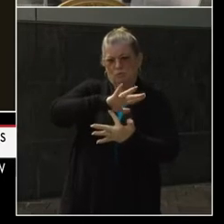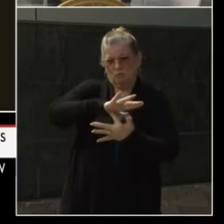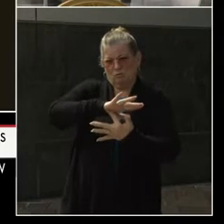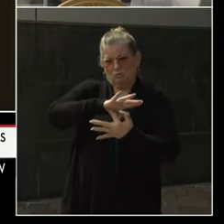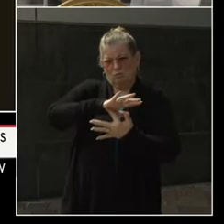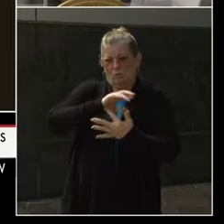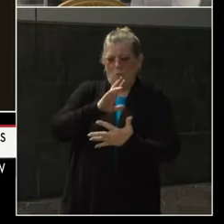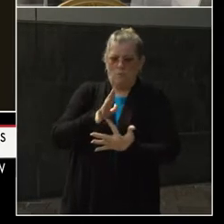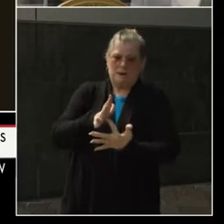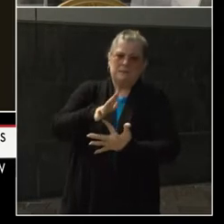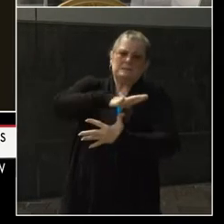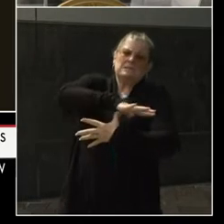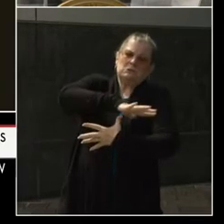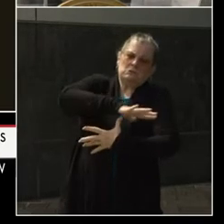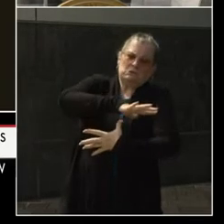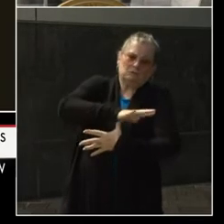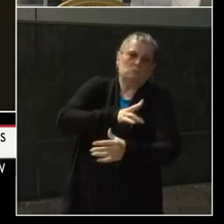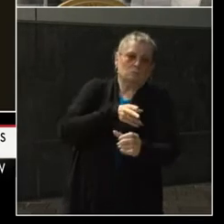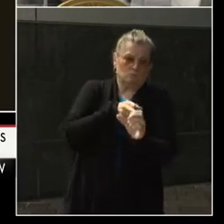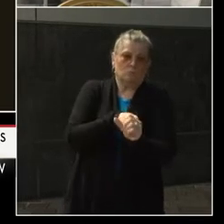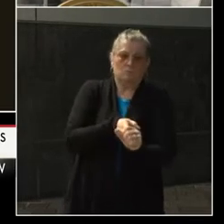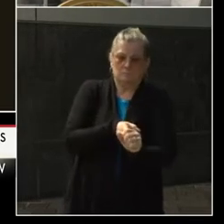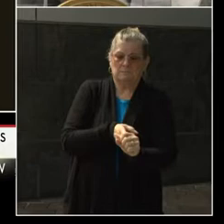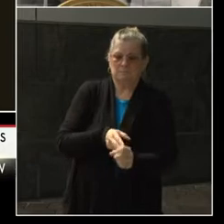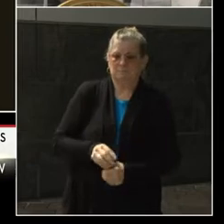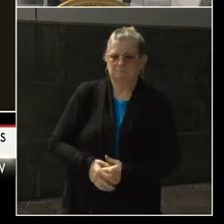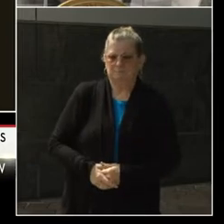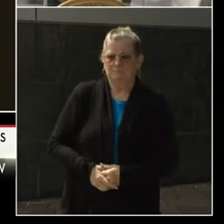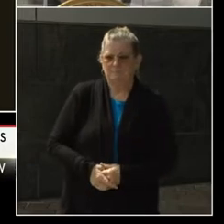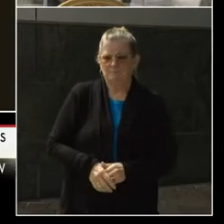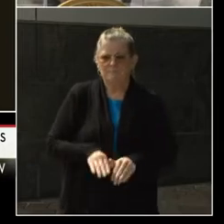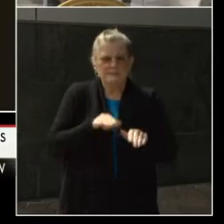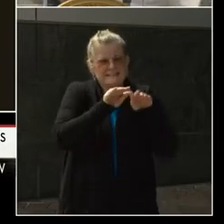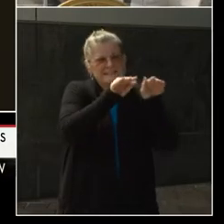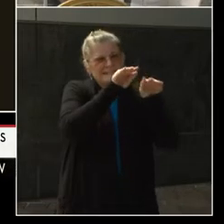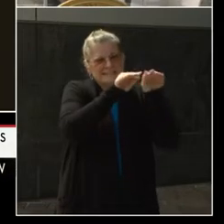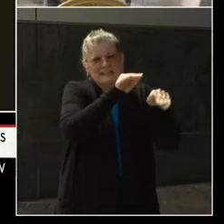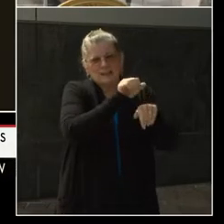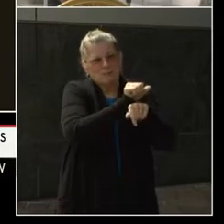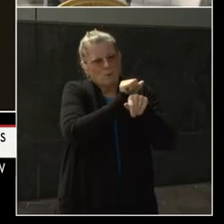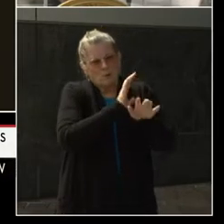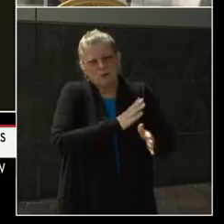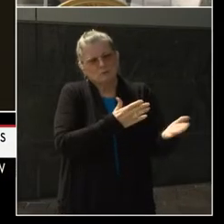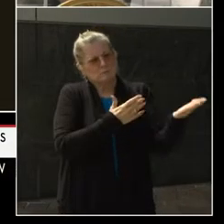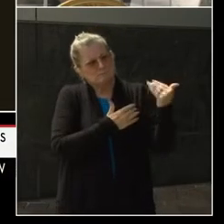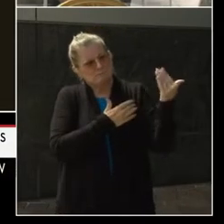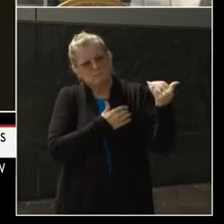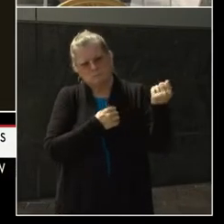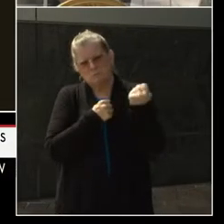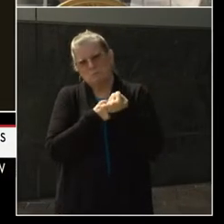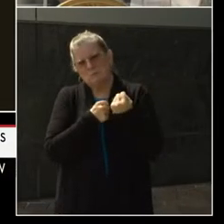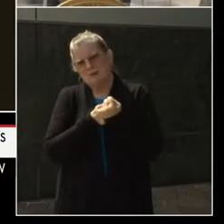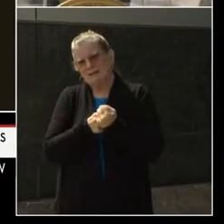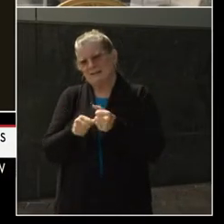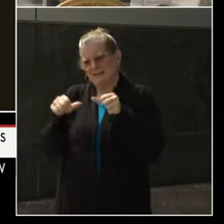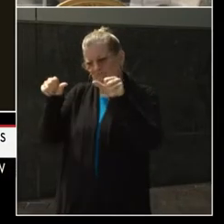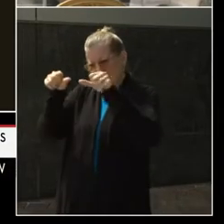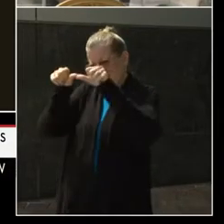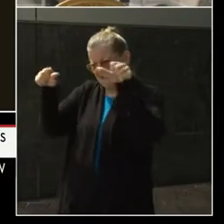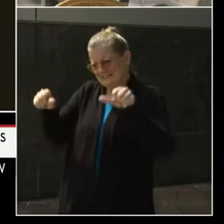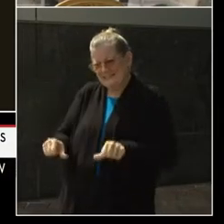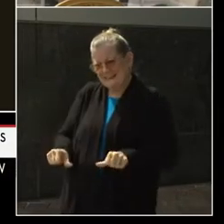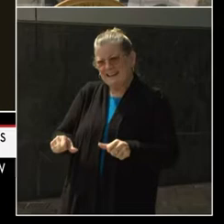credits. We are specifically looking for employers to join us in architecture and construction, arts, AV, technology